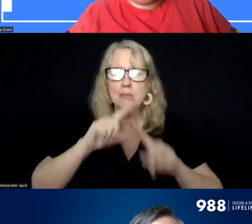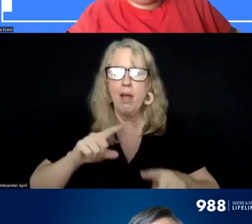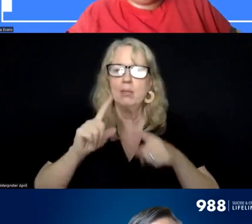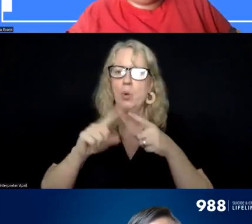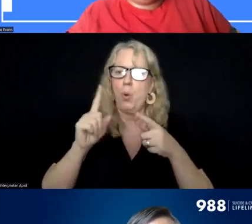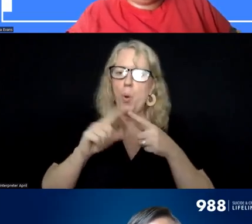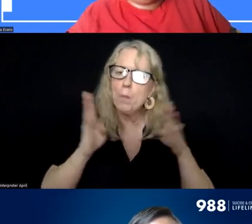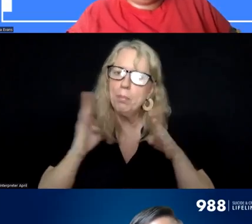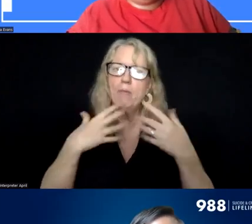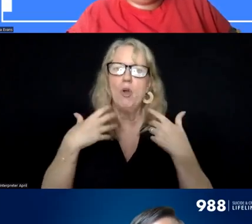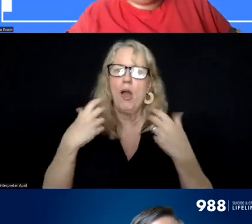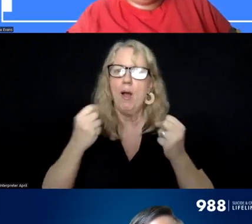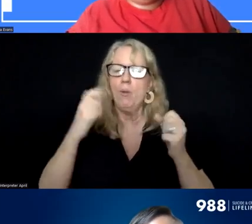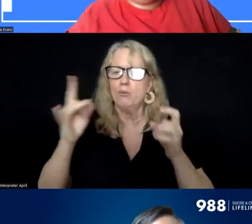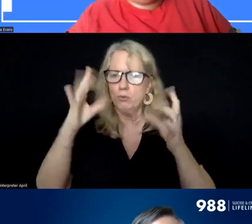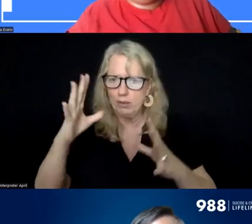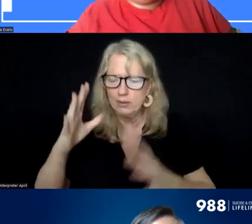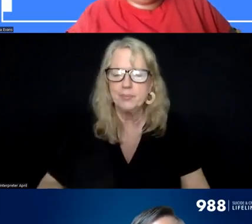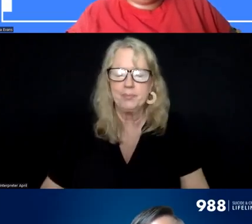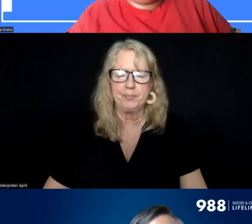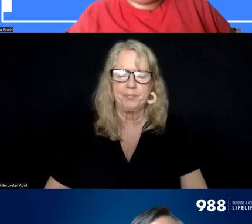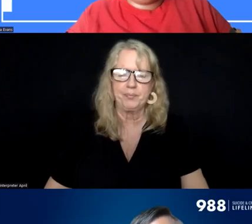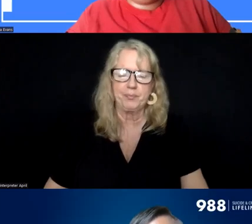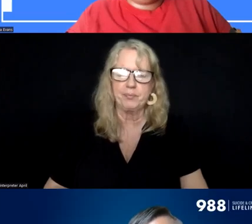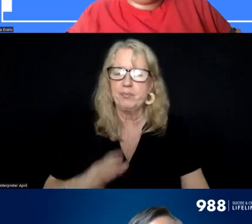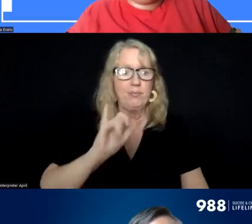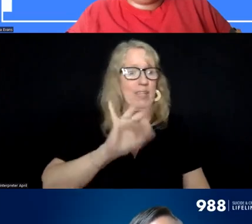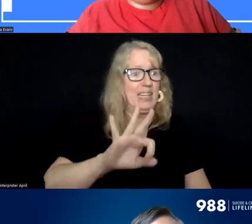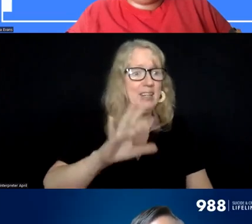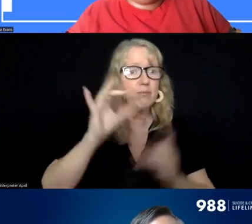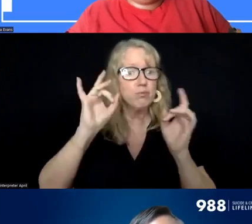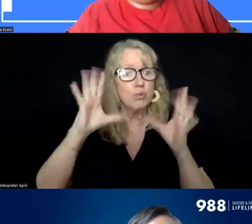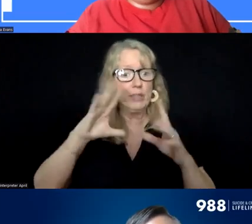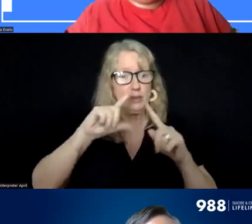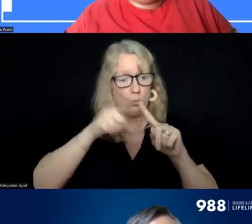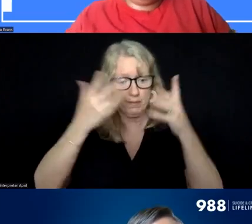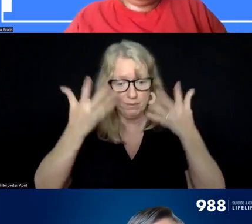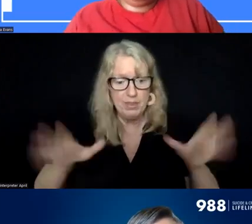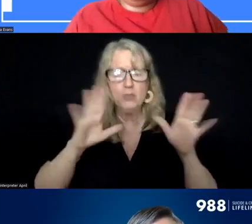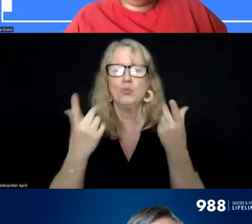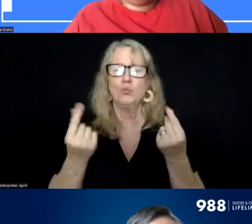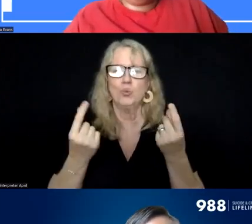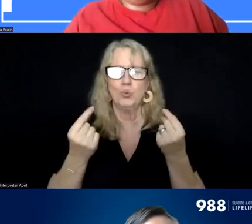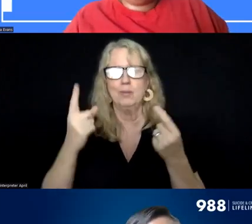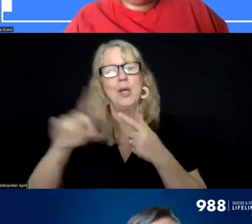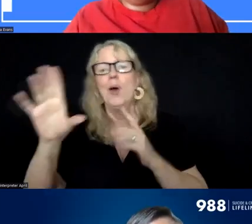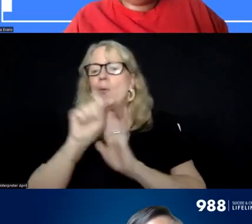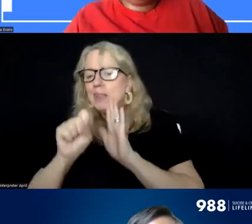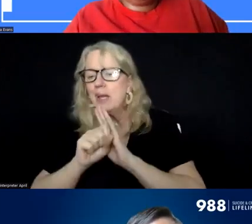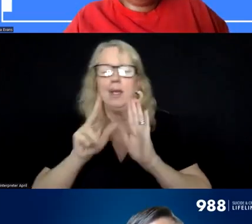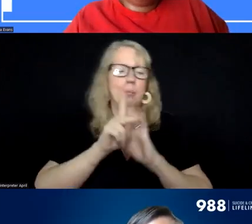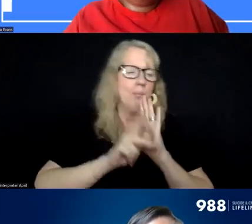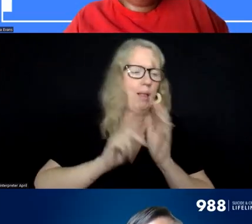behavioral health crisis. So again, what happens then when the crisis is over? So states and policymakers,